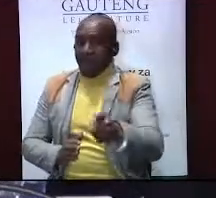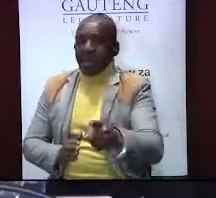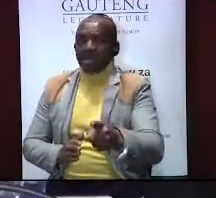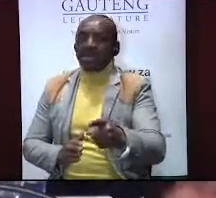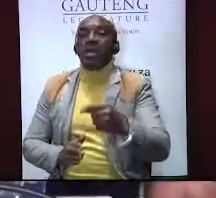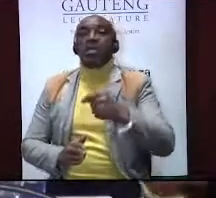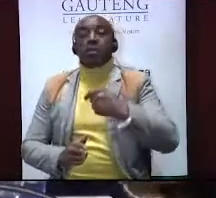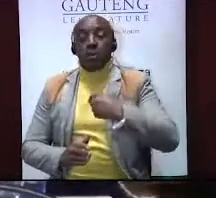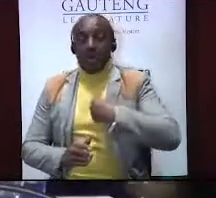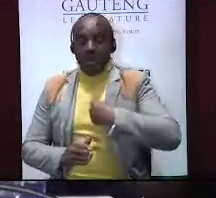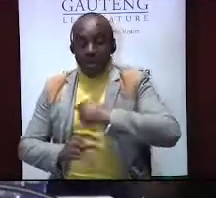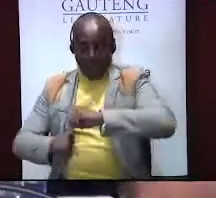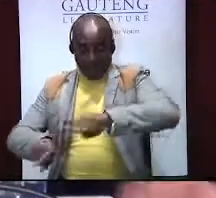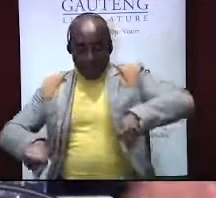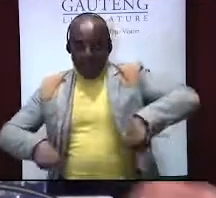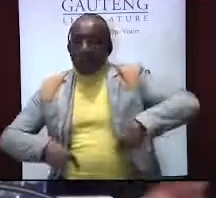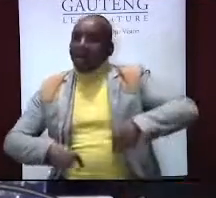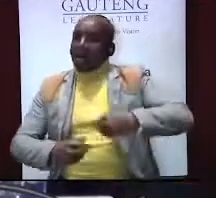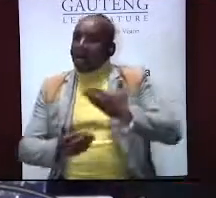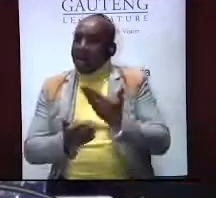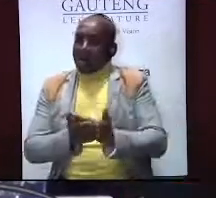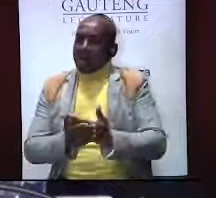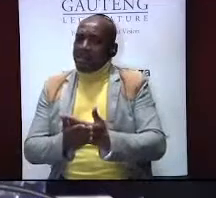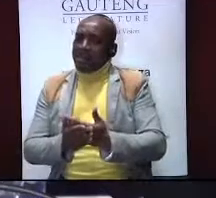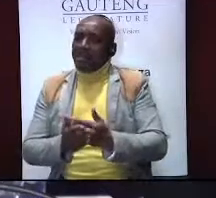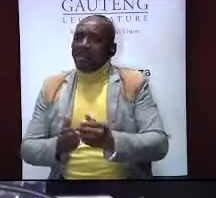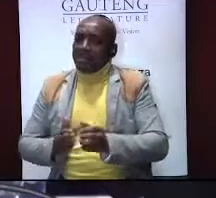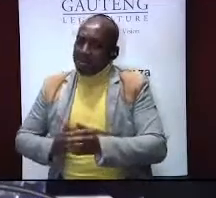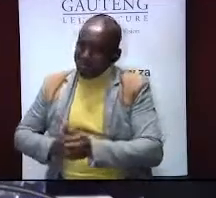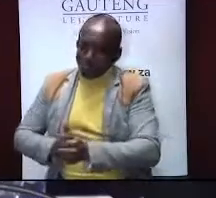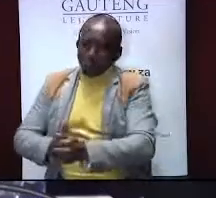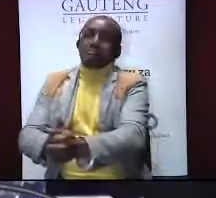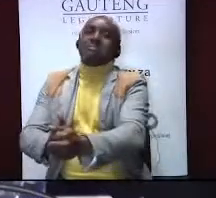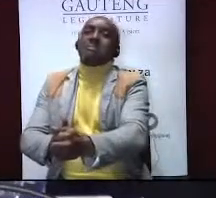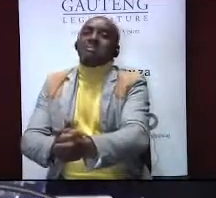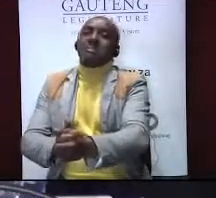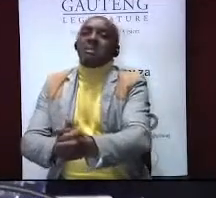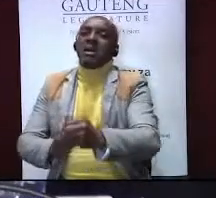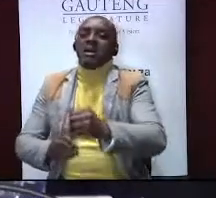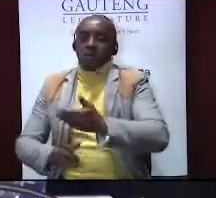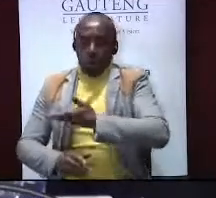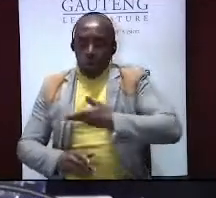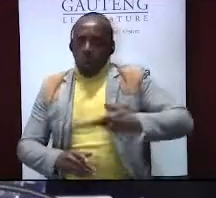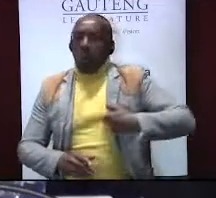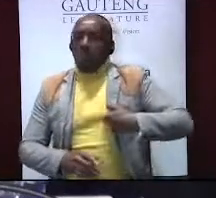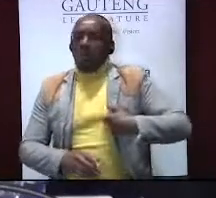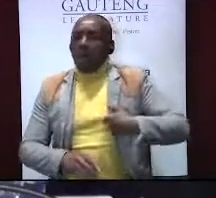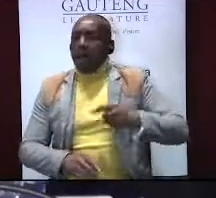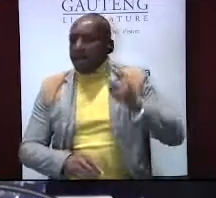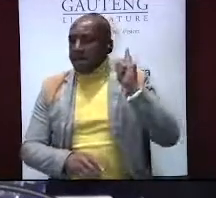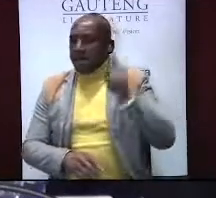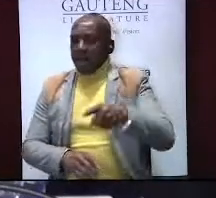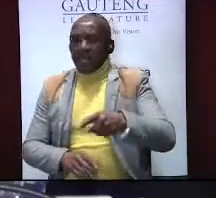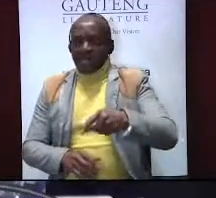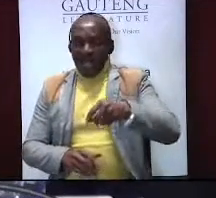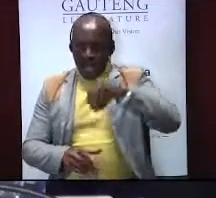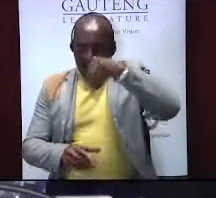Let us be evangelically potent. Let us be spiritually vibrant.